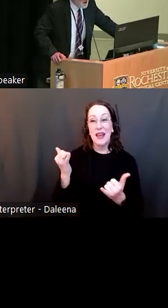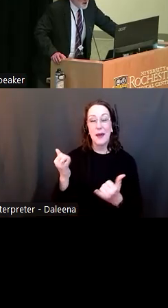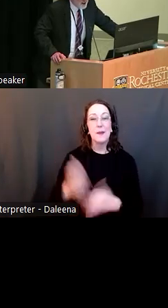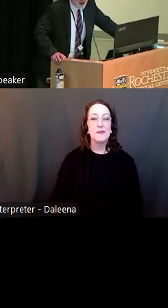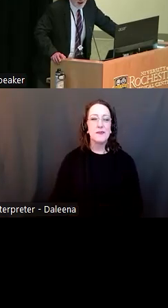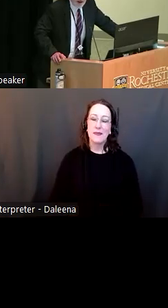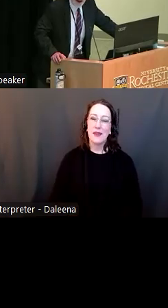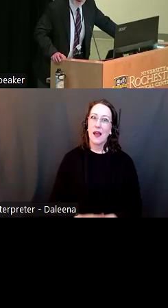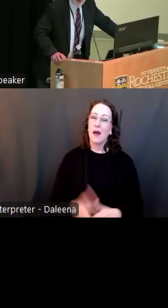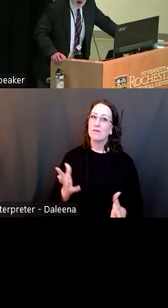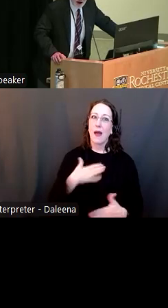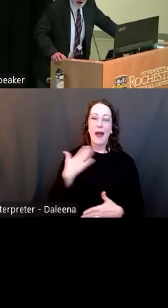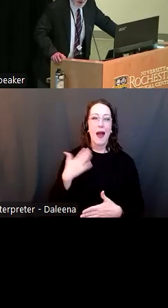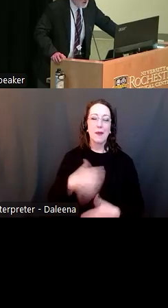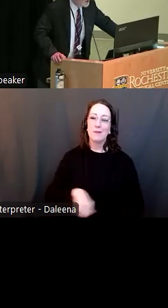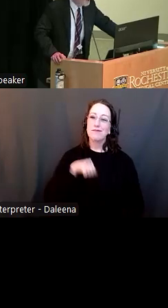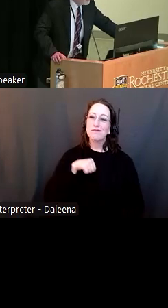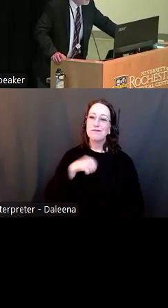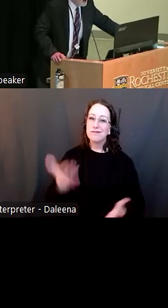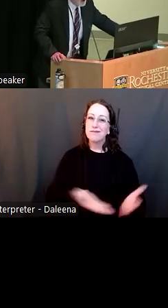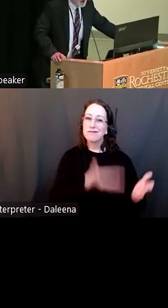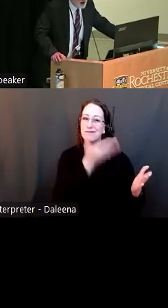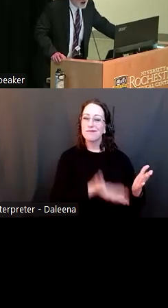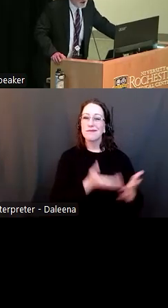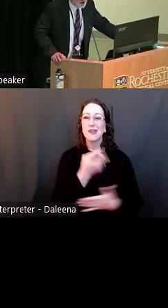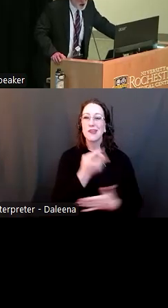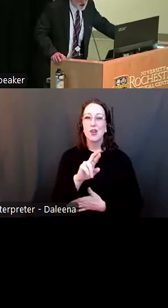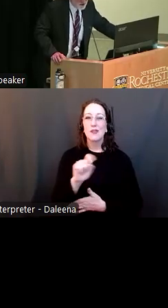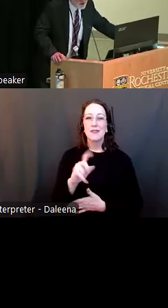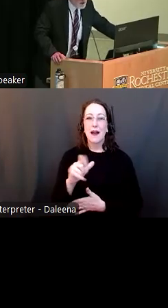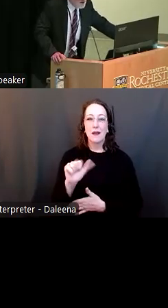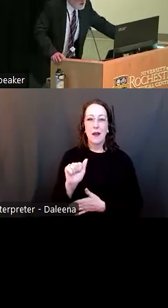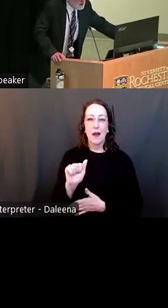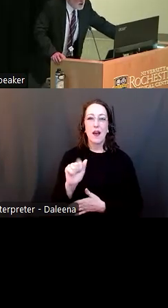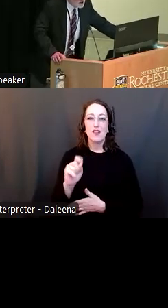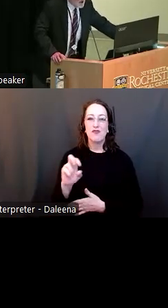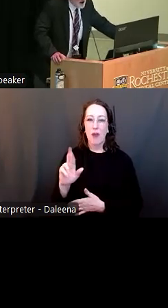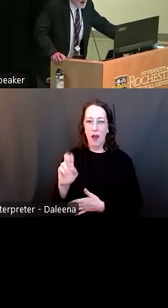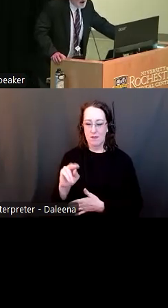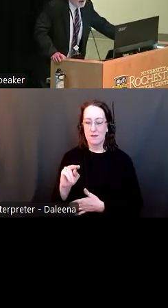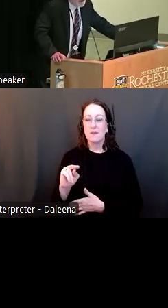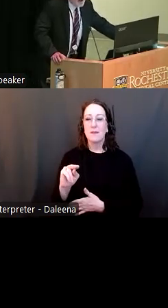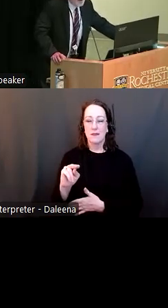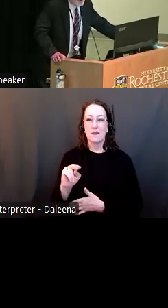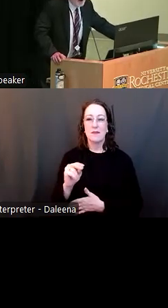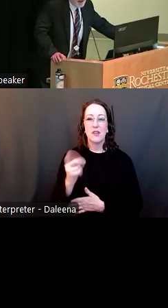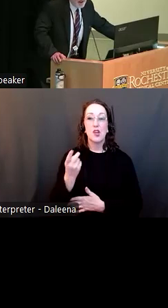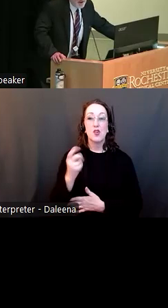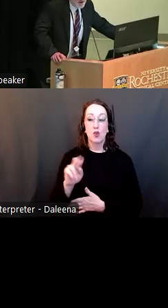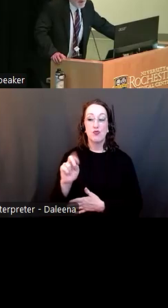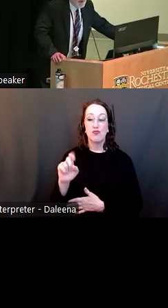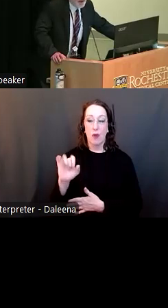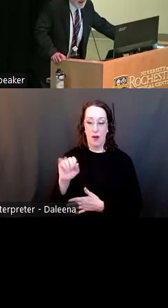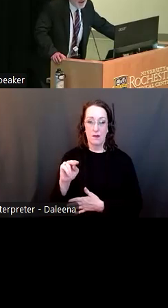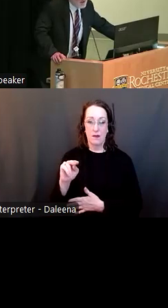I'm very happy and proud to introduce Dr. Tanya Tran. Dr. Tran is currently,